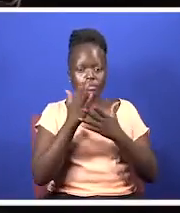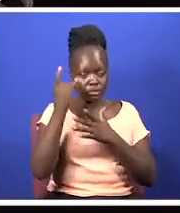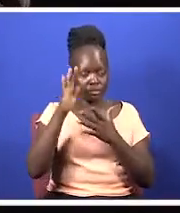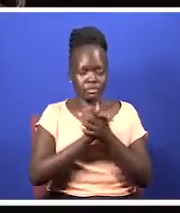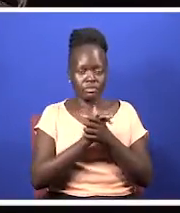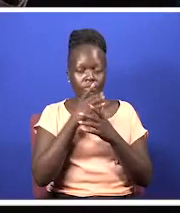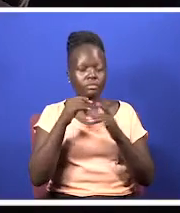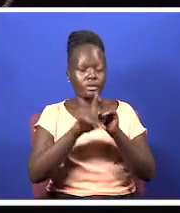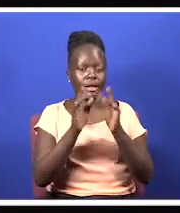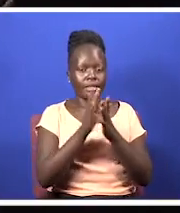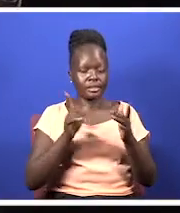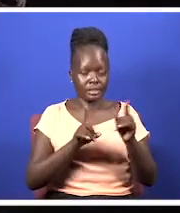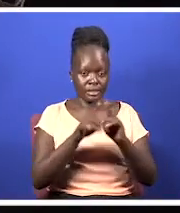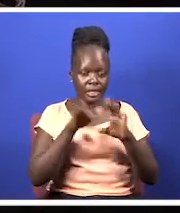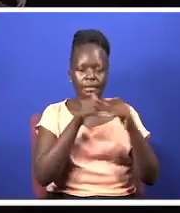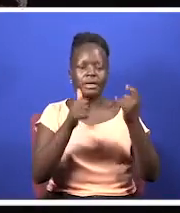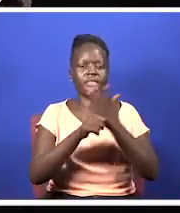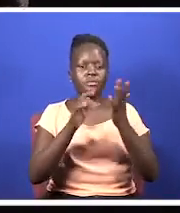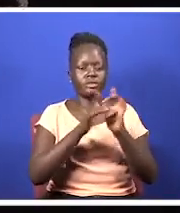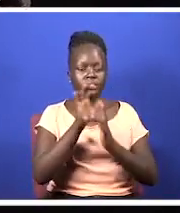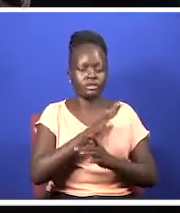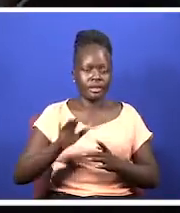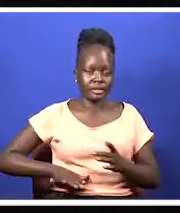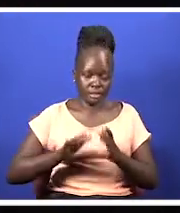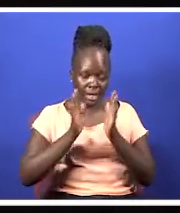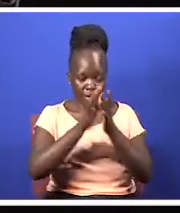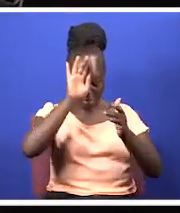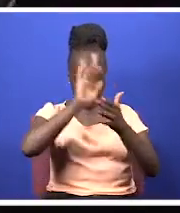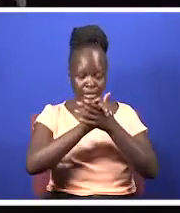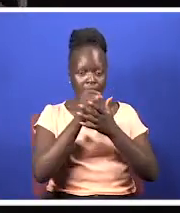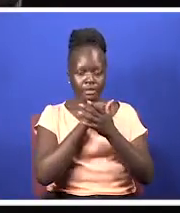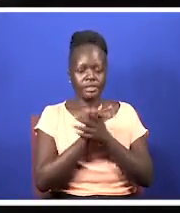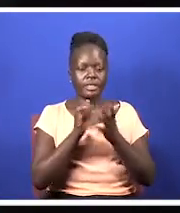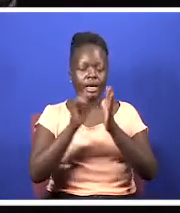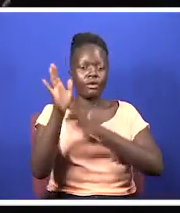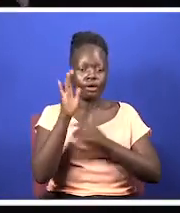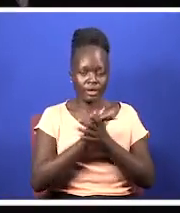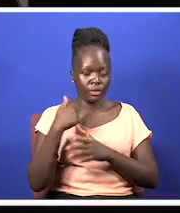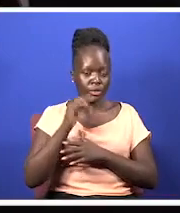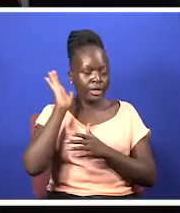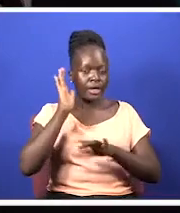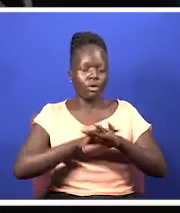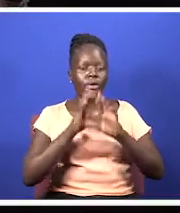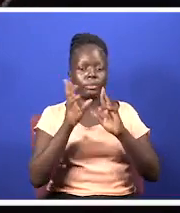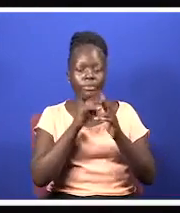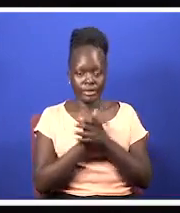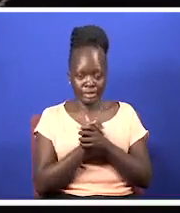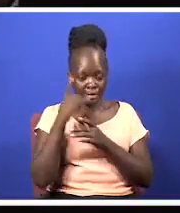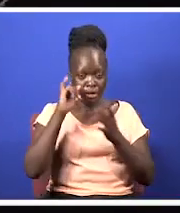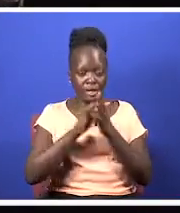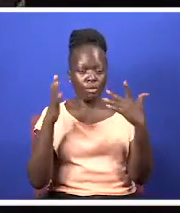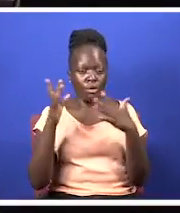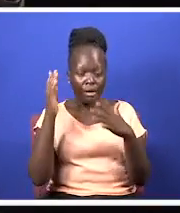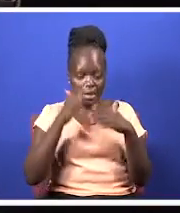of the brethren in the mighty name of Jesus. Hallelujah. And we believe that God, we will hear good reports Amen. Of that